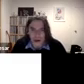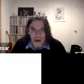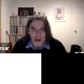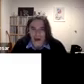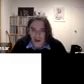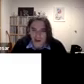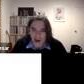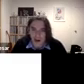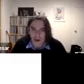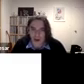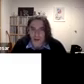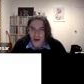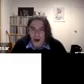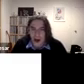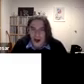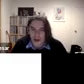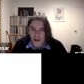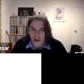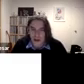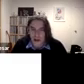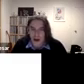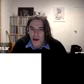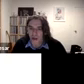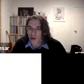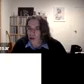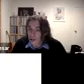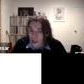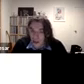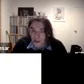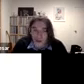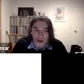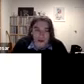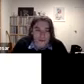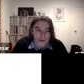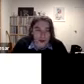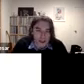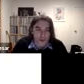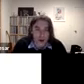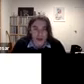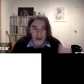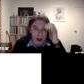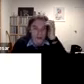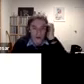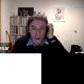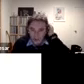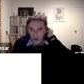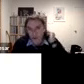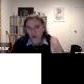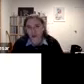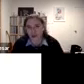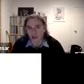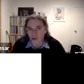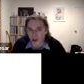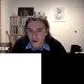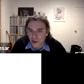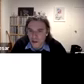teacher education, anti-bias curriculum, LGBTQI inclusion, and sustainable futures. Recent works account for the social and